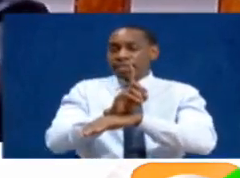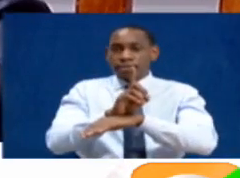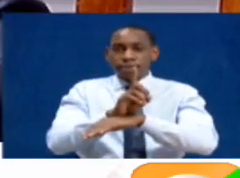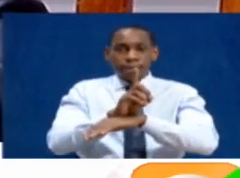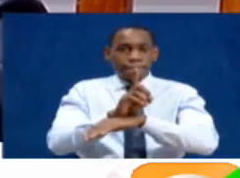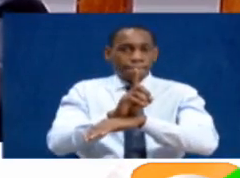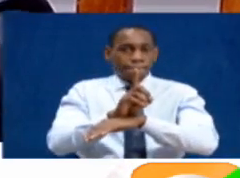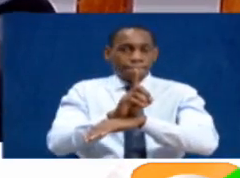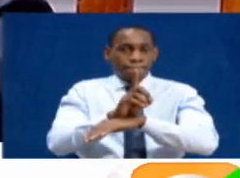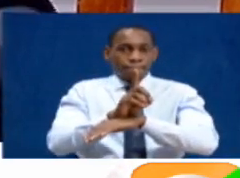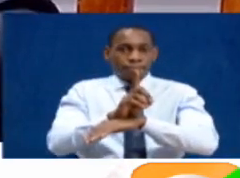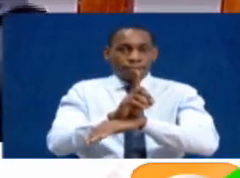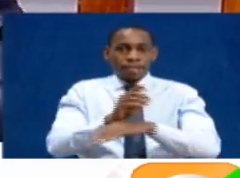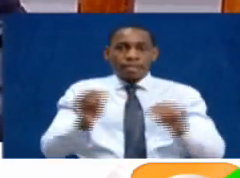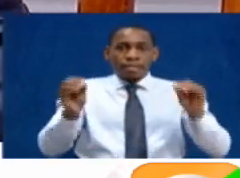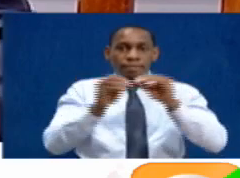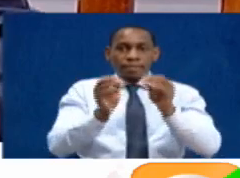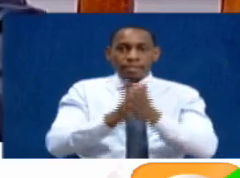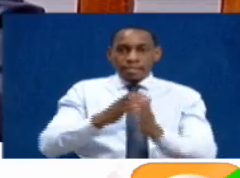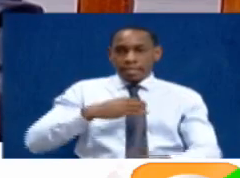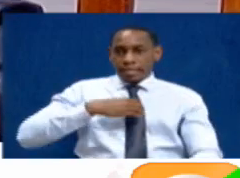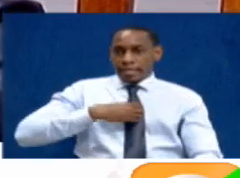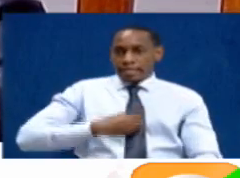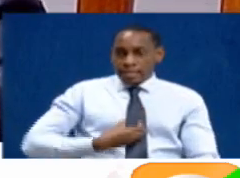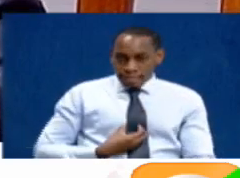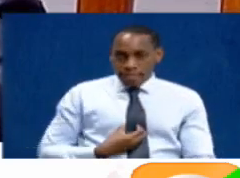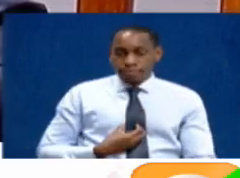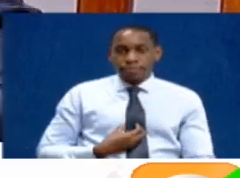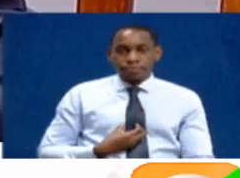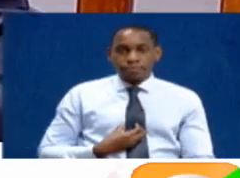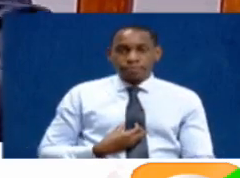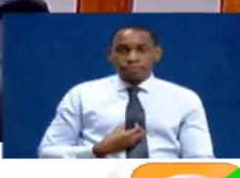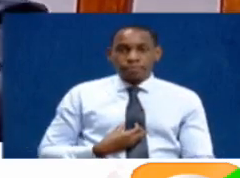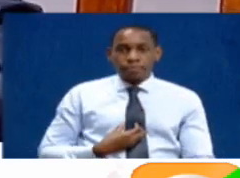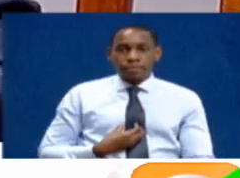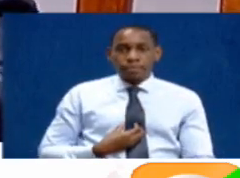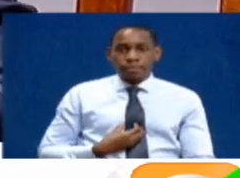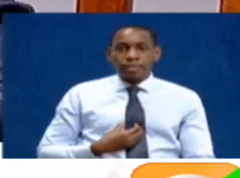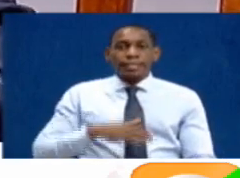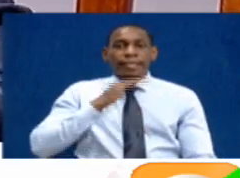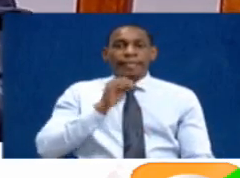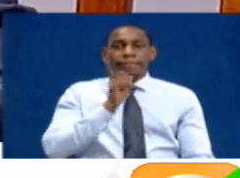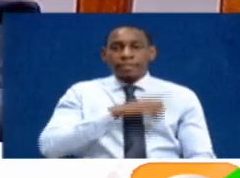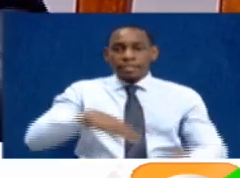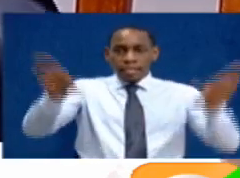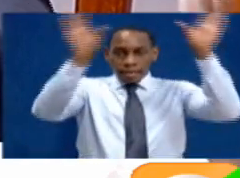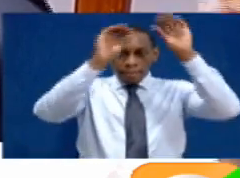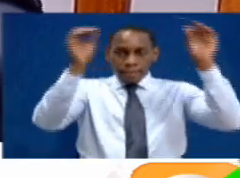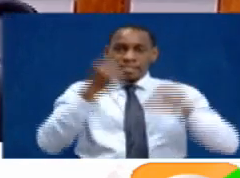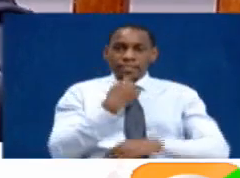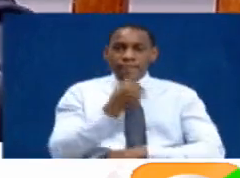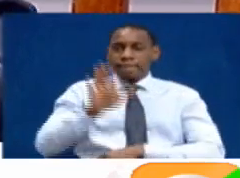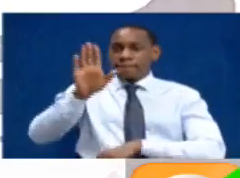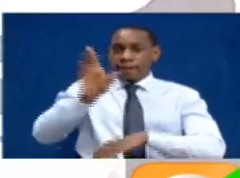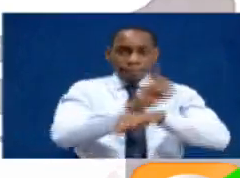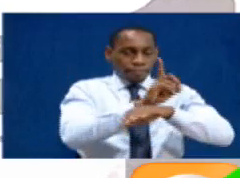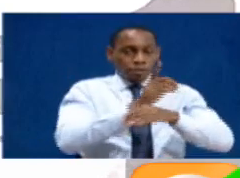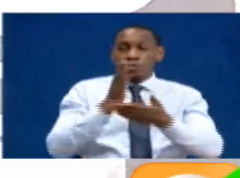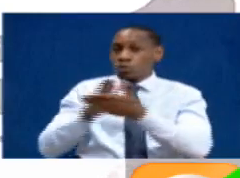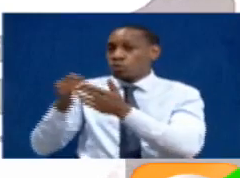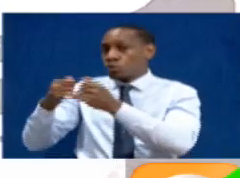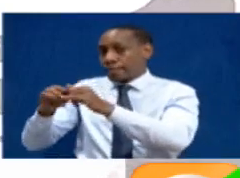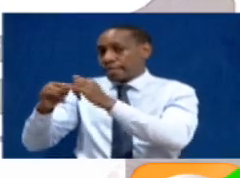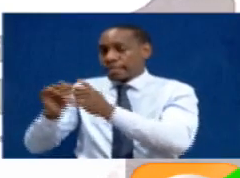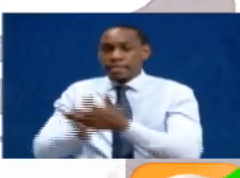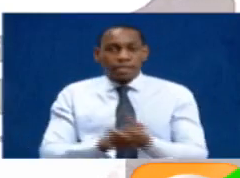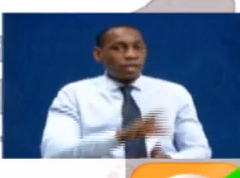meet the retired and the late President Daniel Toroitich Moi. But he tried. 5 minutes. He tried. It